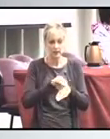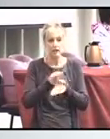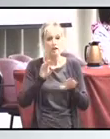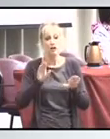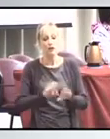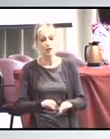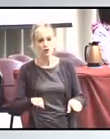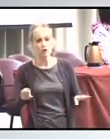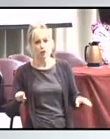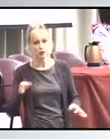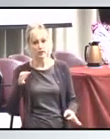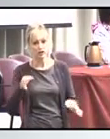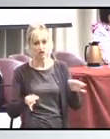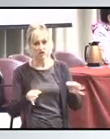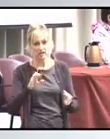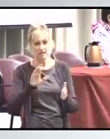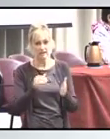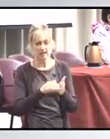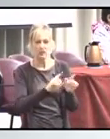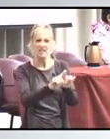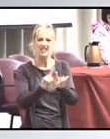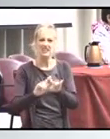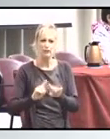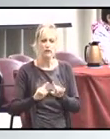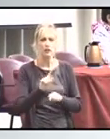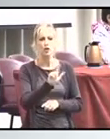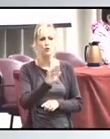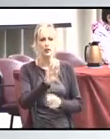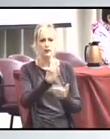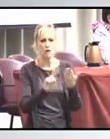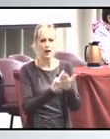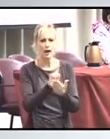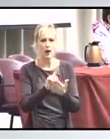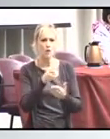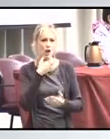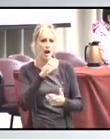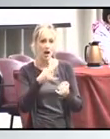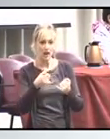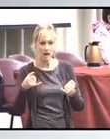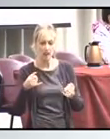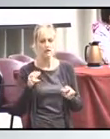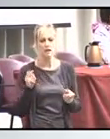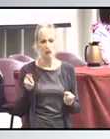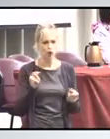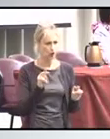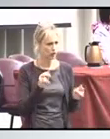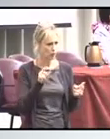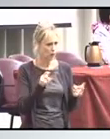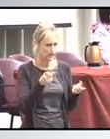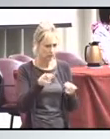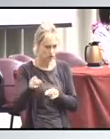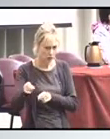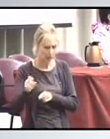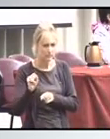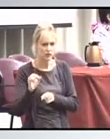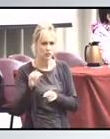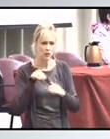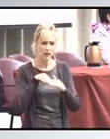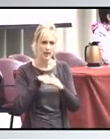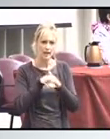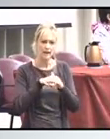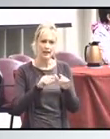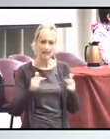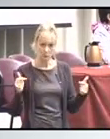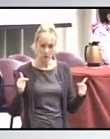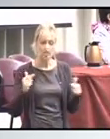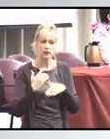Justice Center, a variety of different points, our hotline, our 24-hour hotline. And we took a look at what needed to happen so that language access